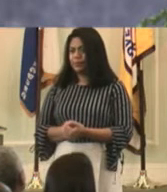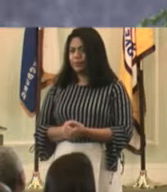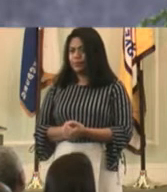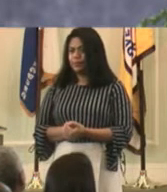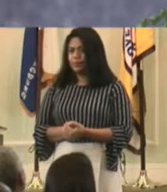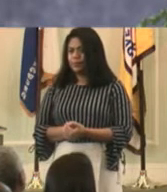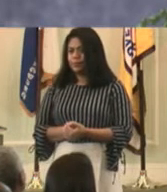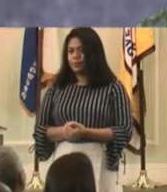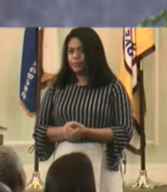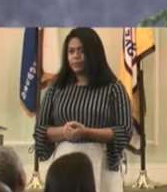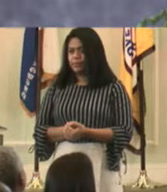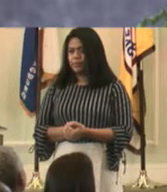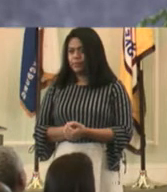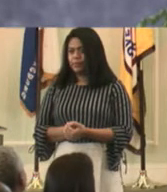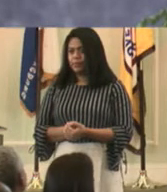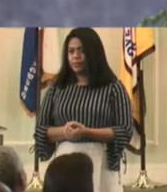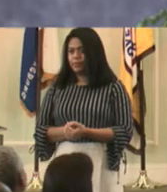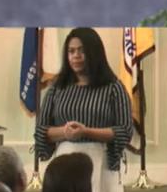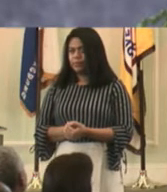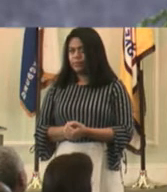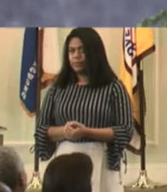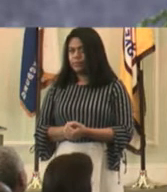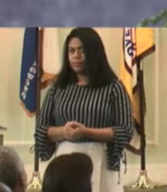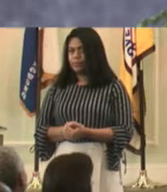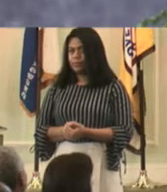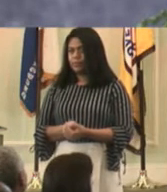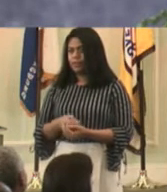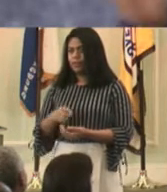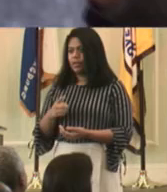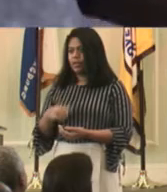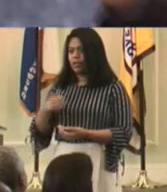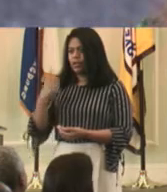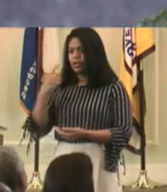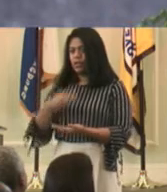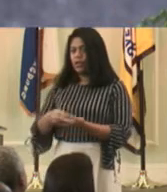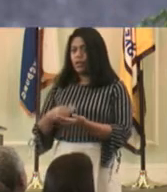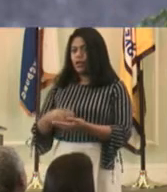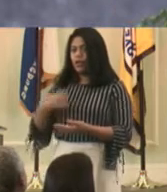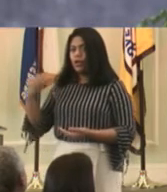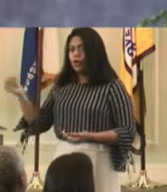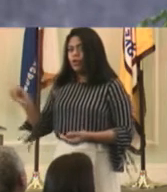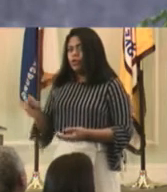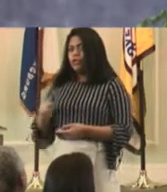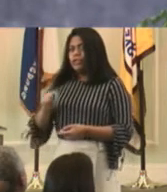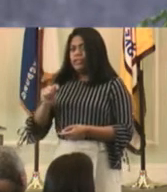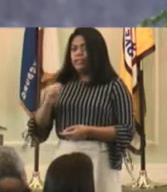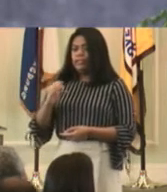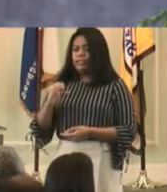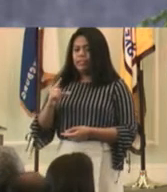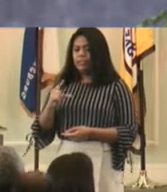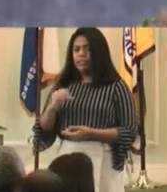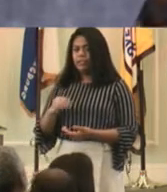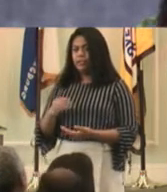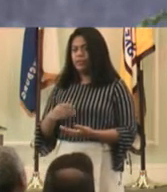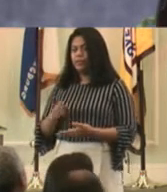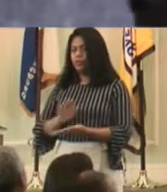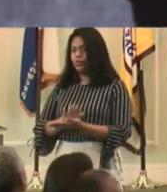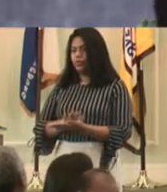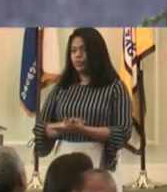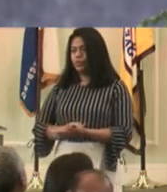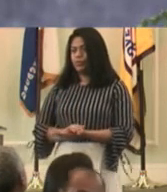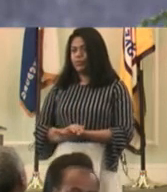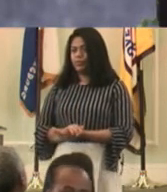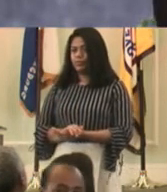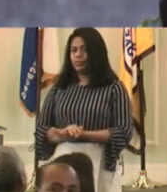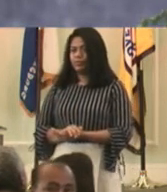Please dig deep. And this is for TLC Prep Scholarship Fund. Kids, go